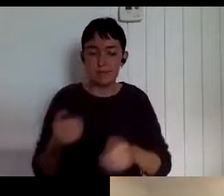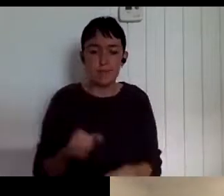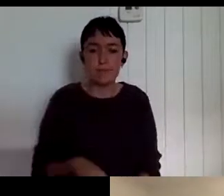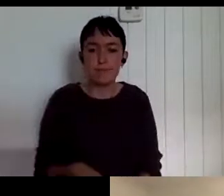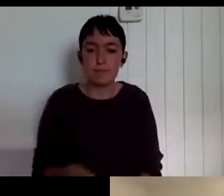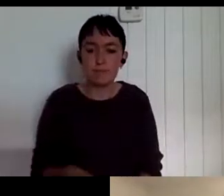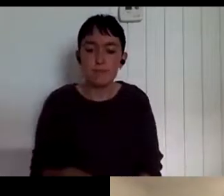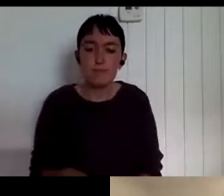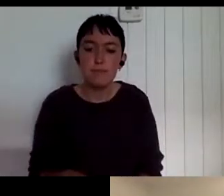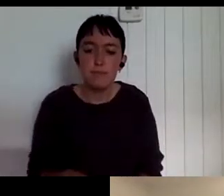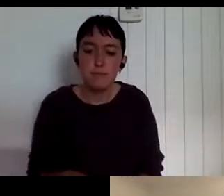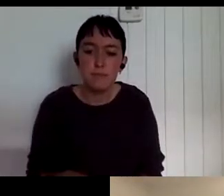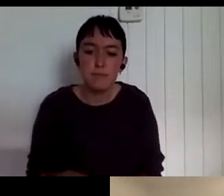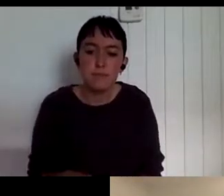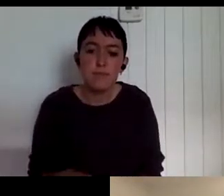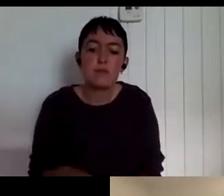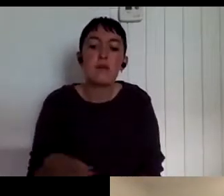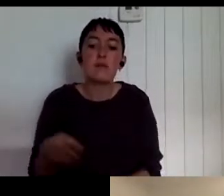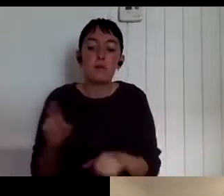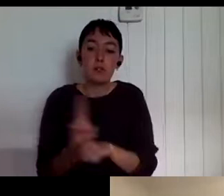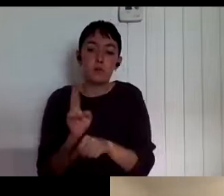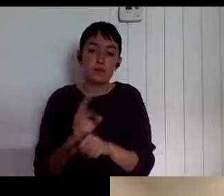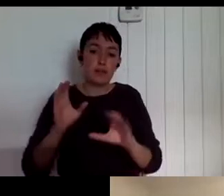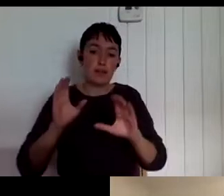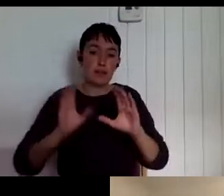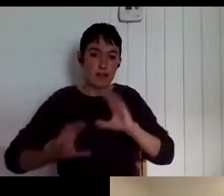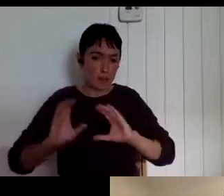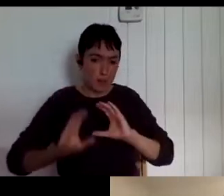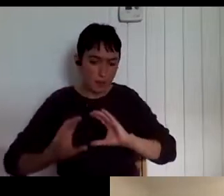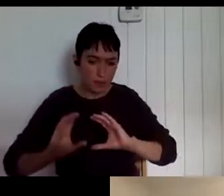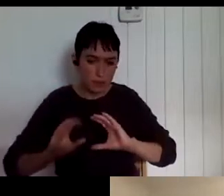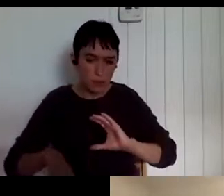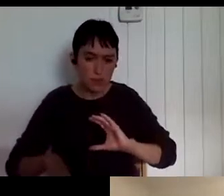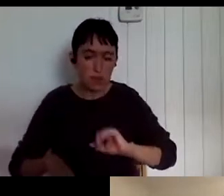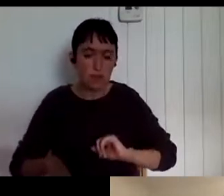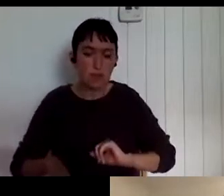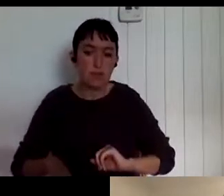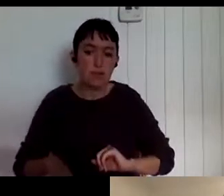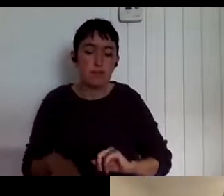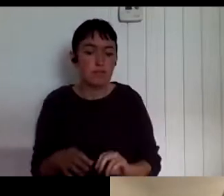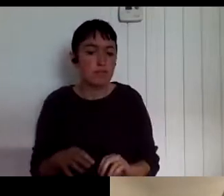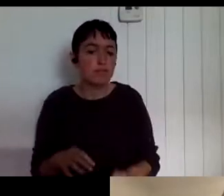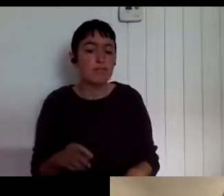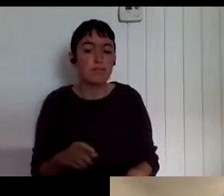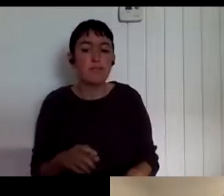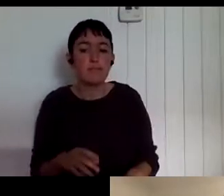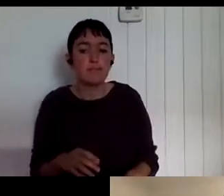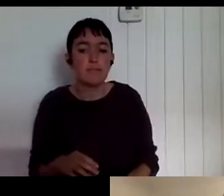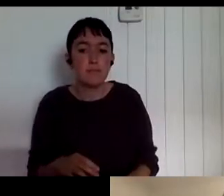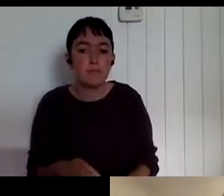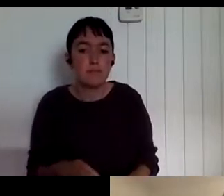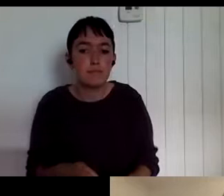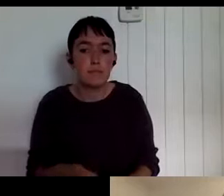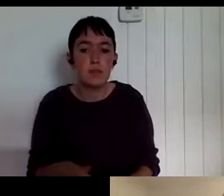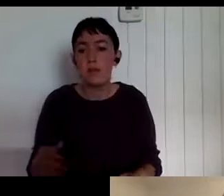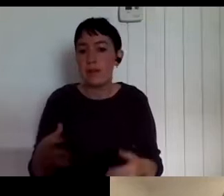up kind of like the chemical that you wanted to use, right? So essentially at the end of the license, you have a lot of different just gunk